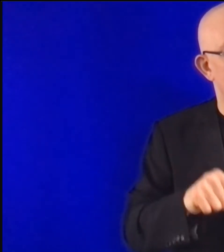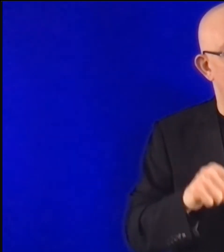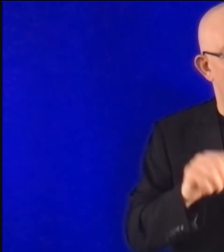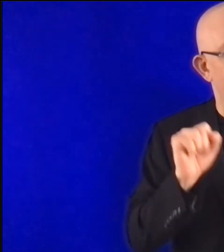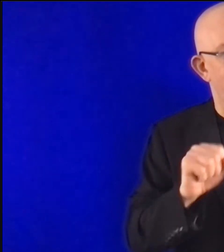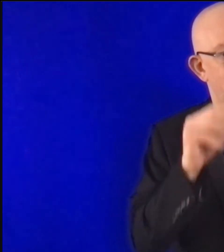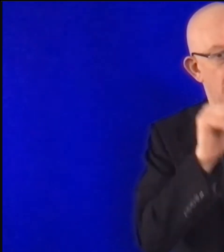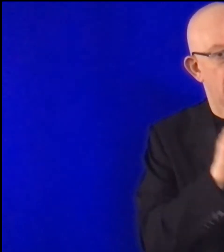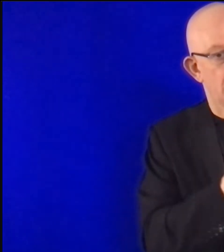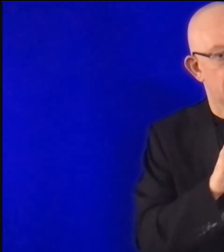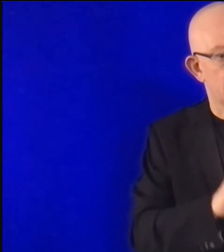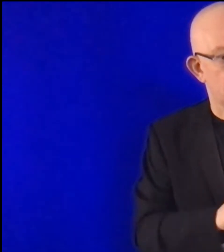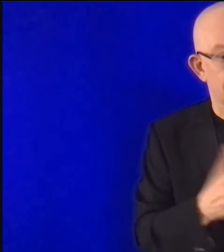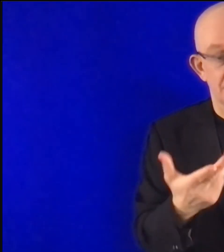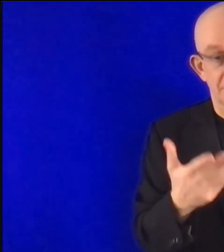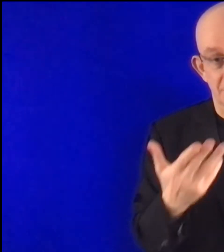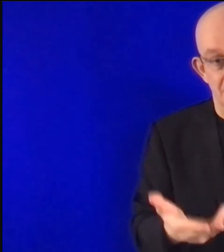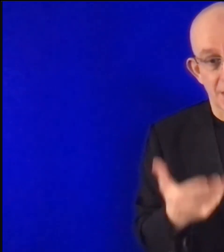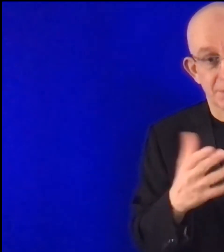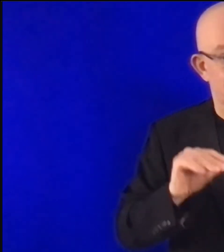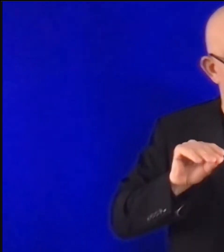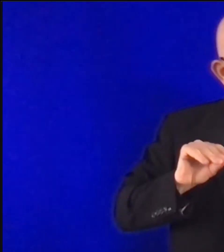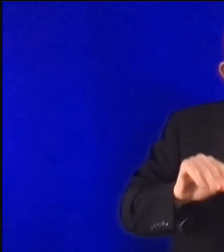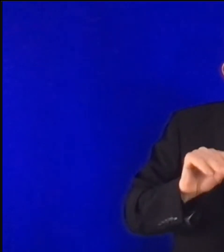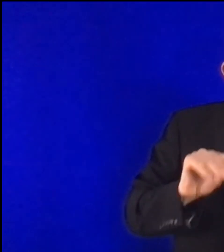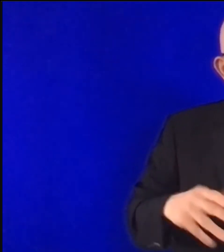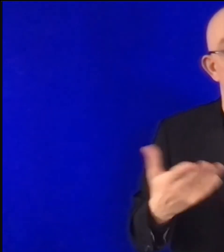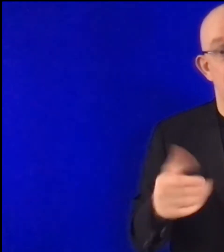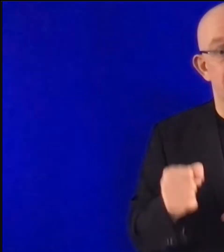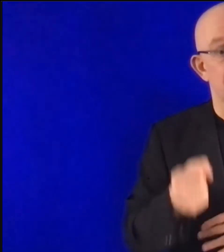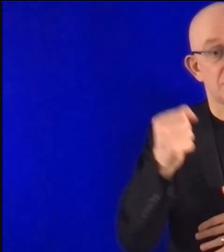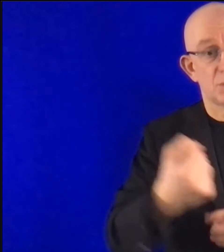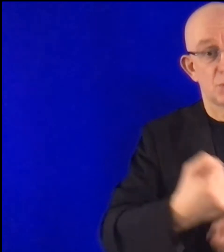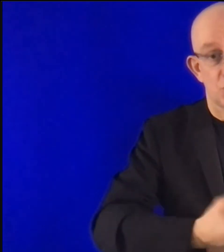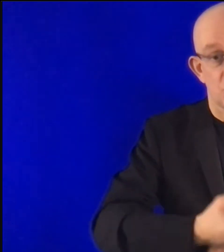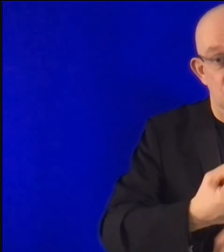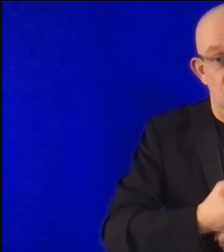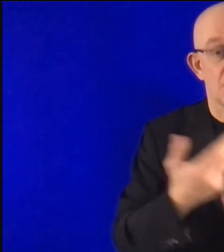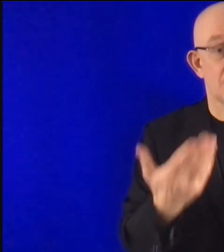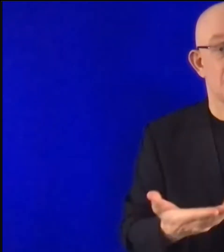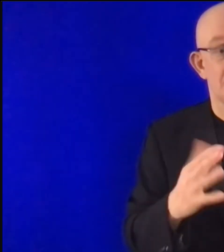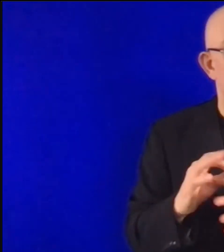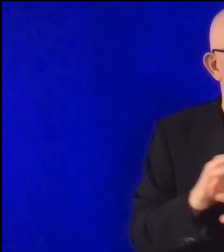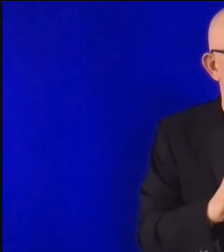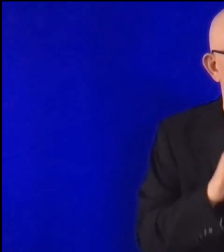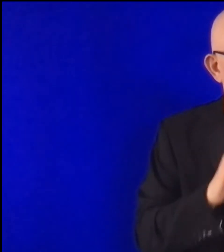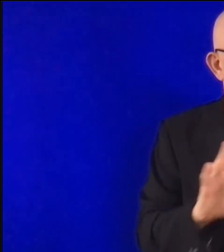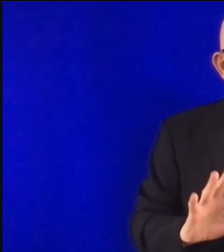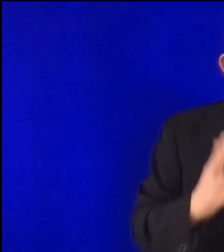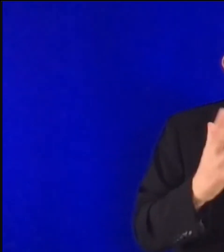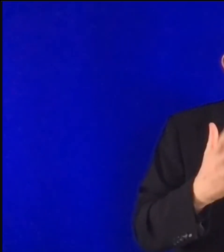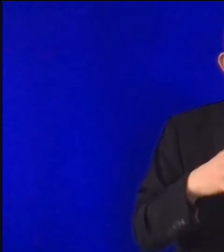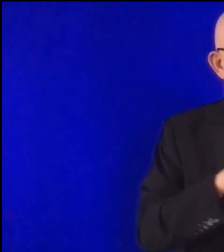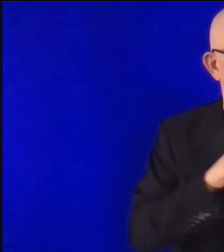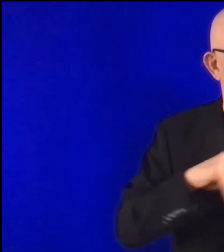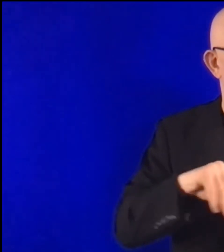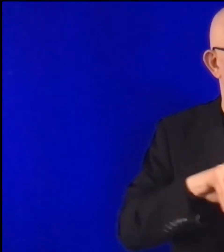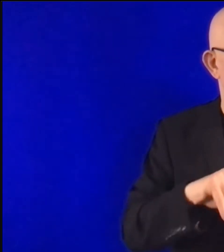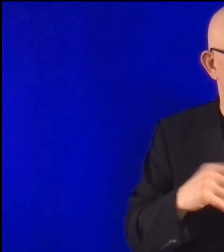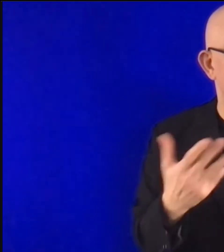my rehabilitation. And so rehabilitation is crucial for women with disabilities, and women with disabilities continue to